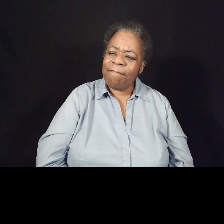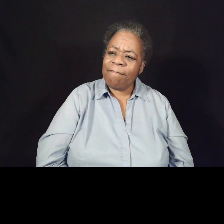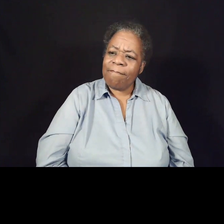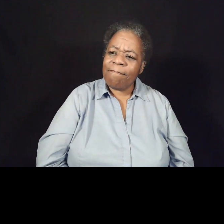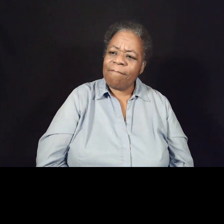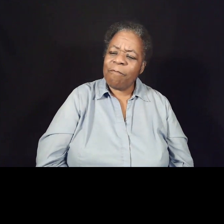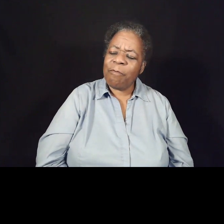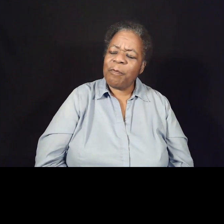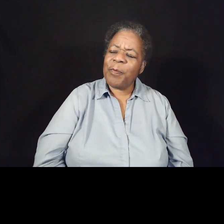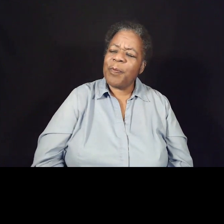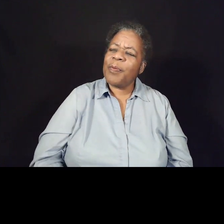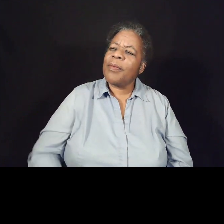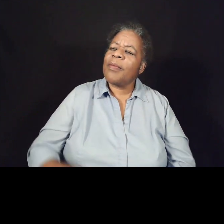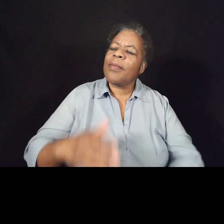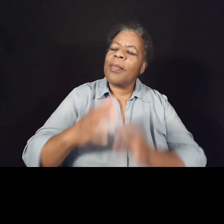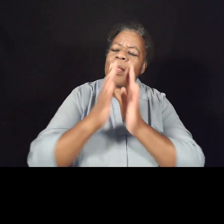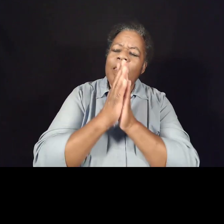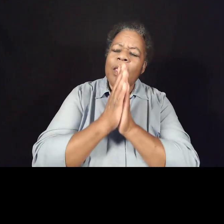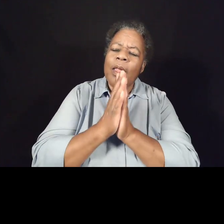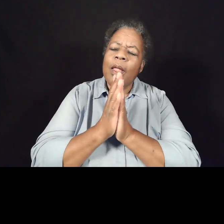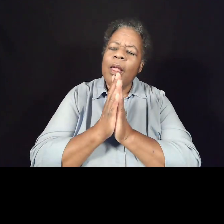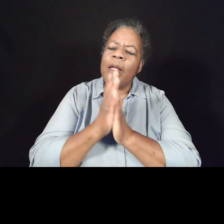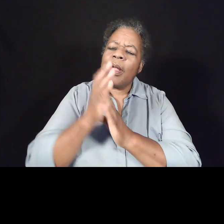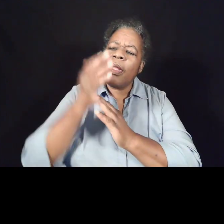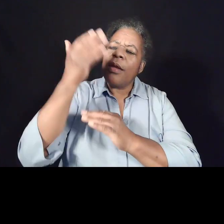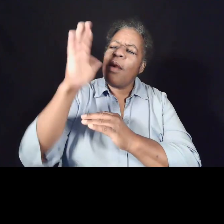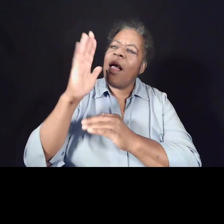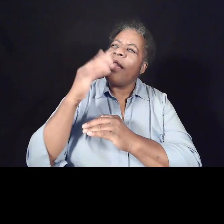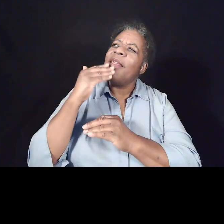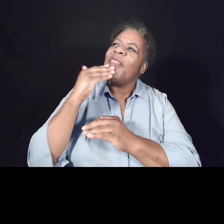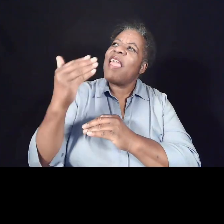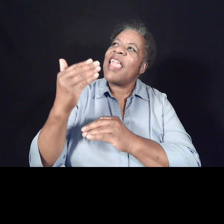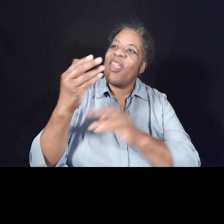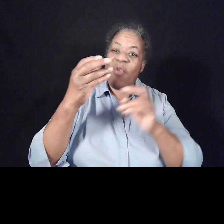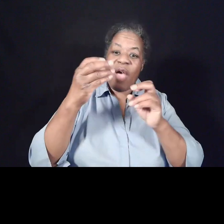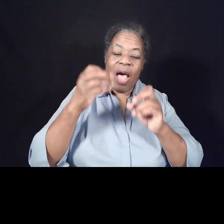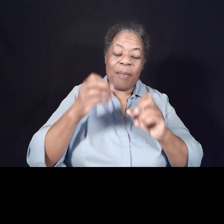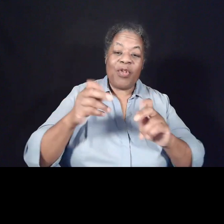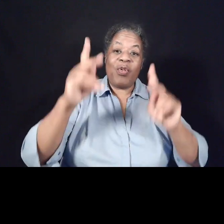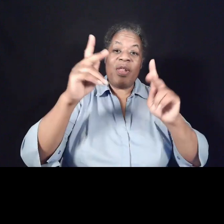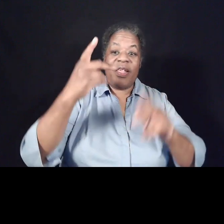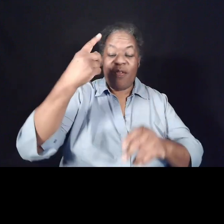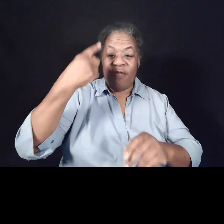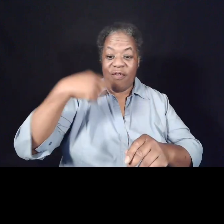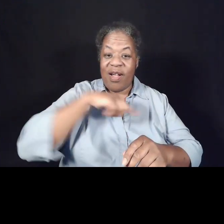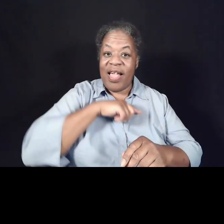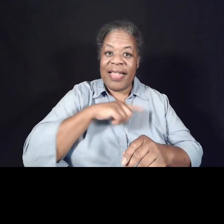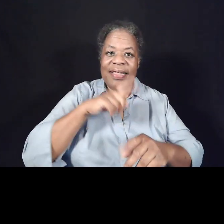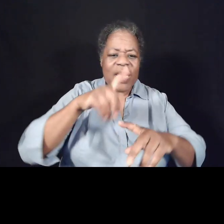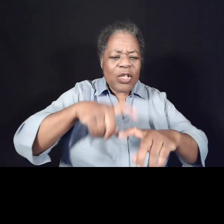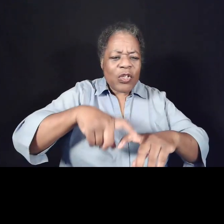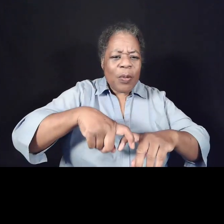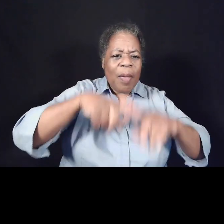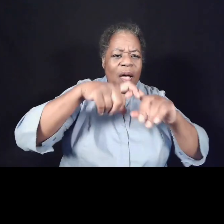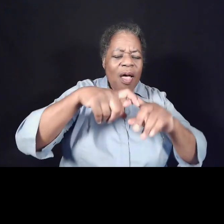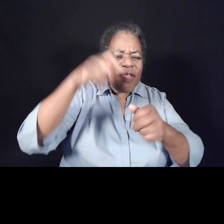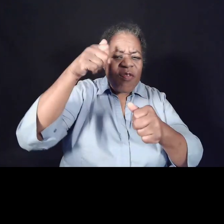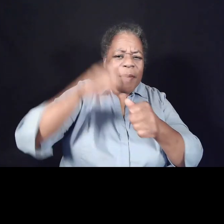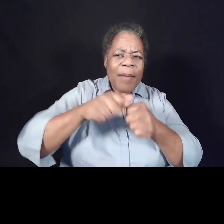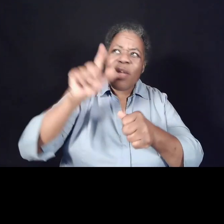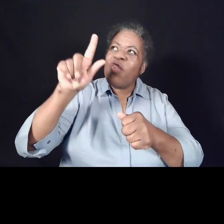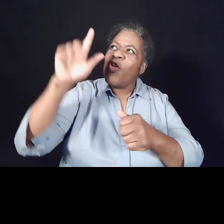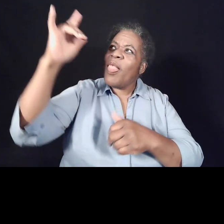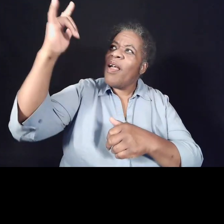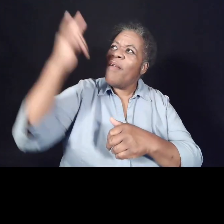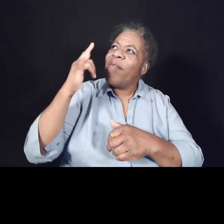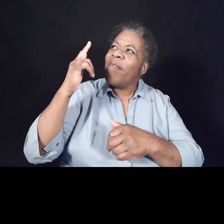God, we thank you that you give us opportunities like this to pause and to be reminded of your love for us and the ways